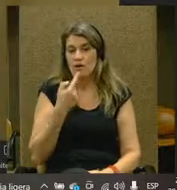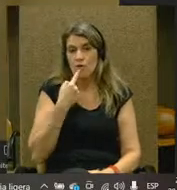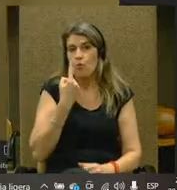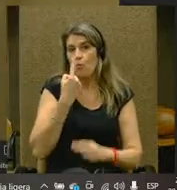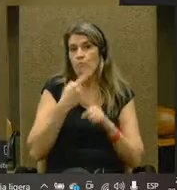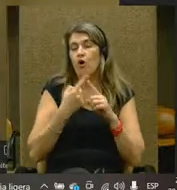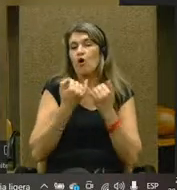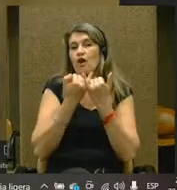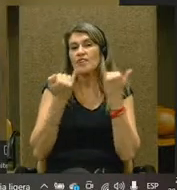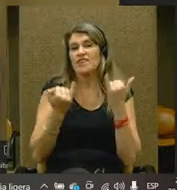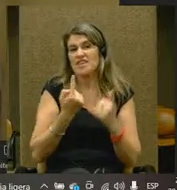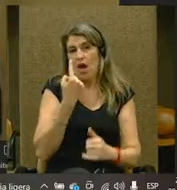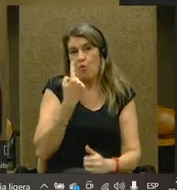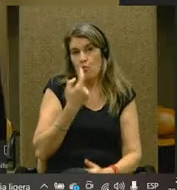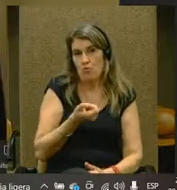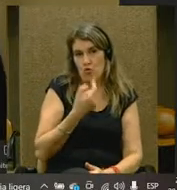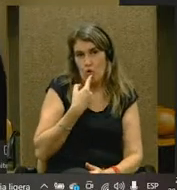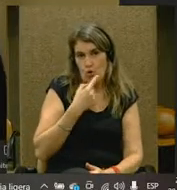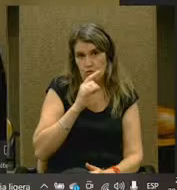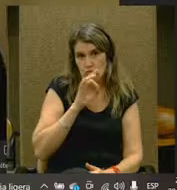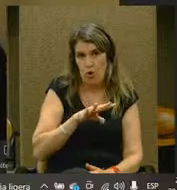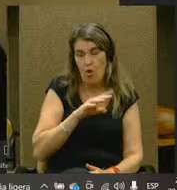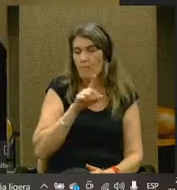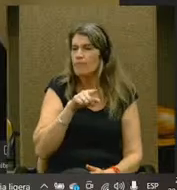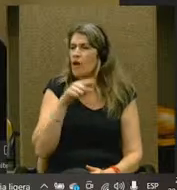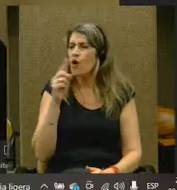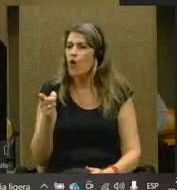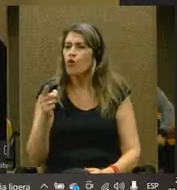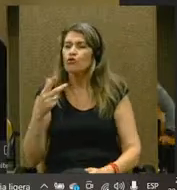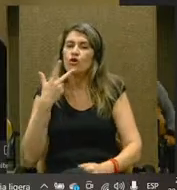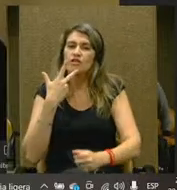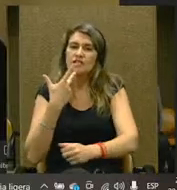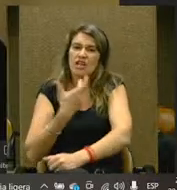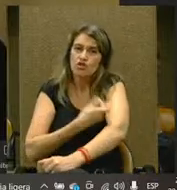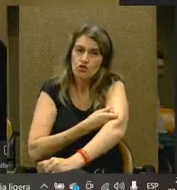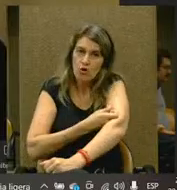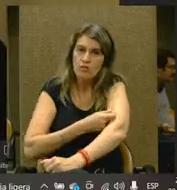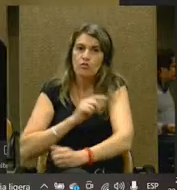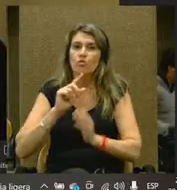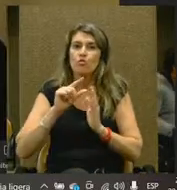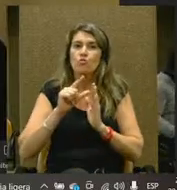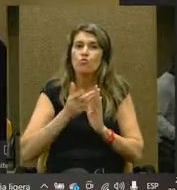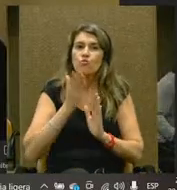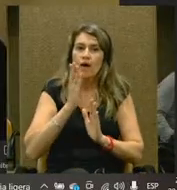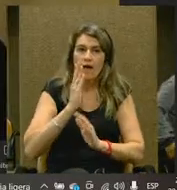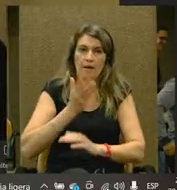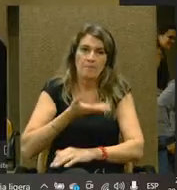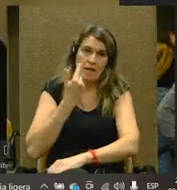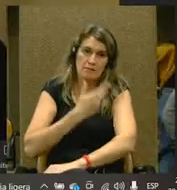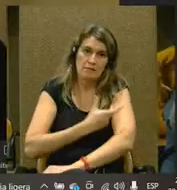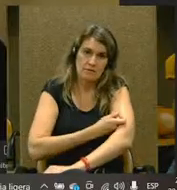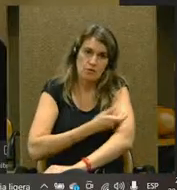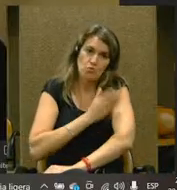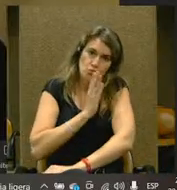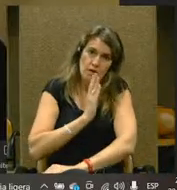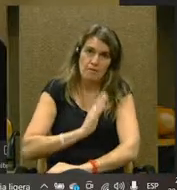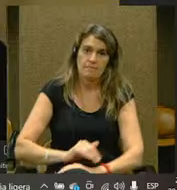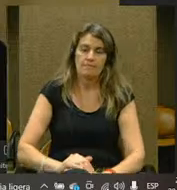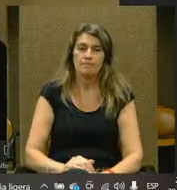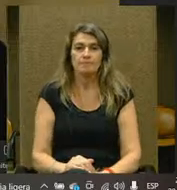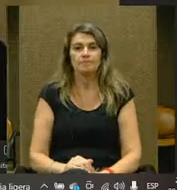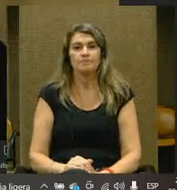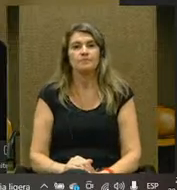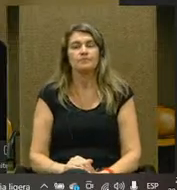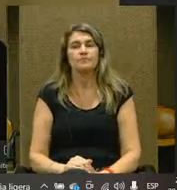depot buprenorphine is an injection and lasts a lot longer. So it wouldn't be as quick reoccurrence.